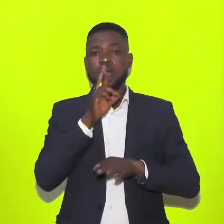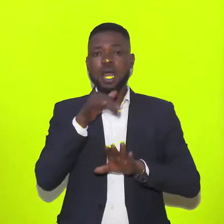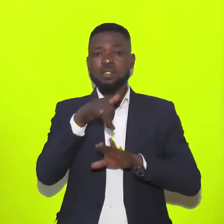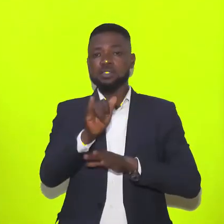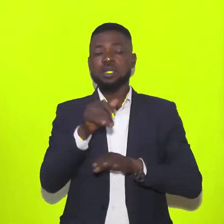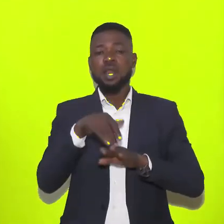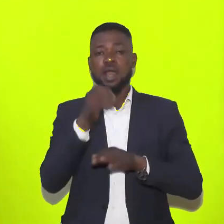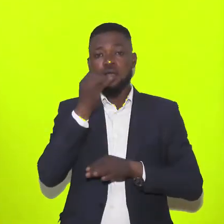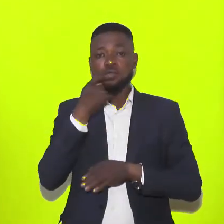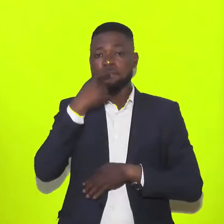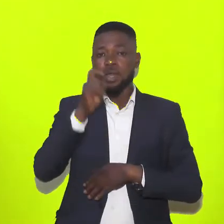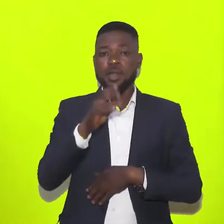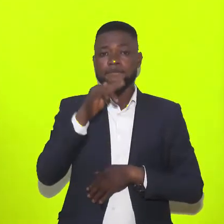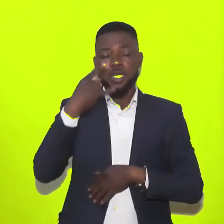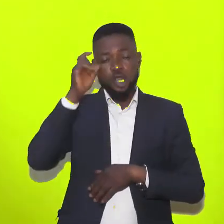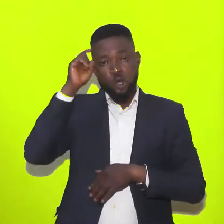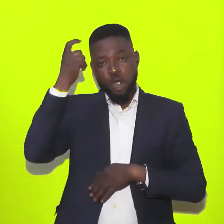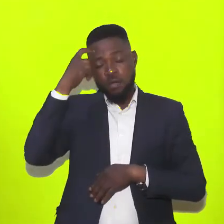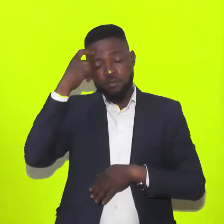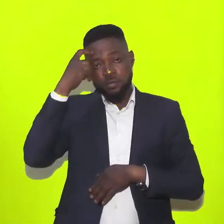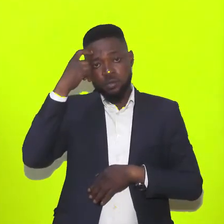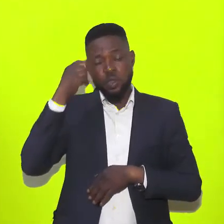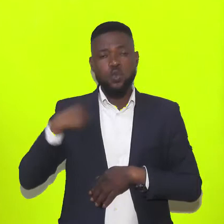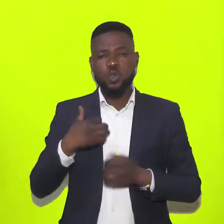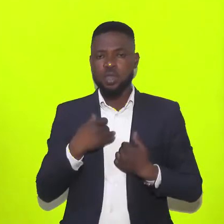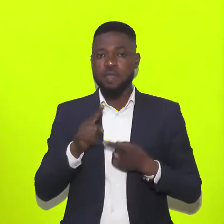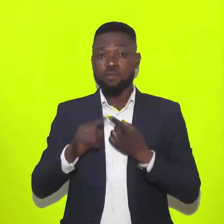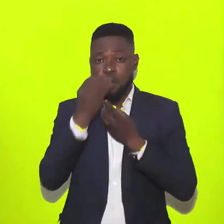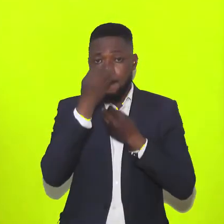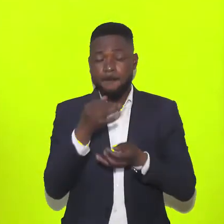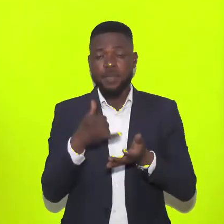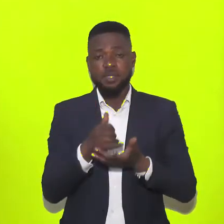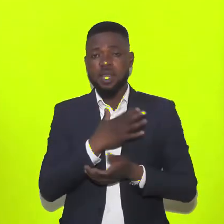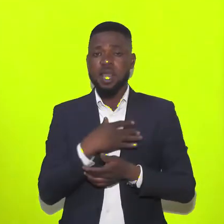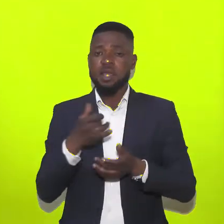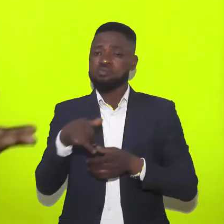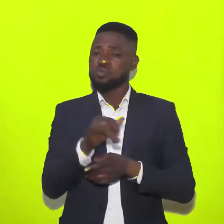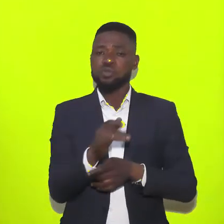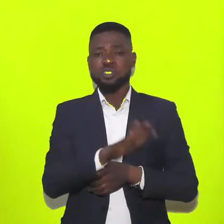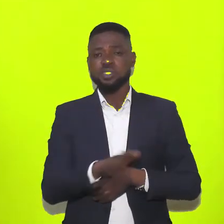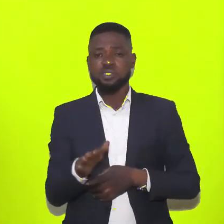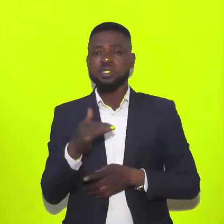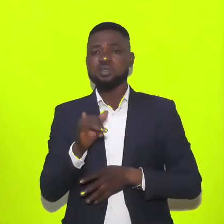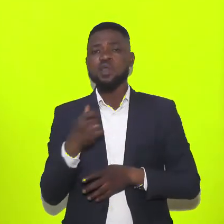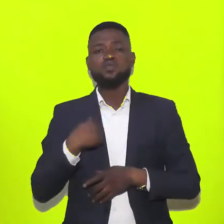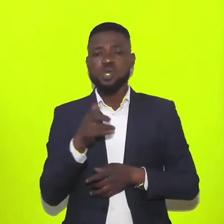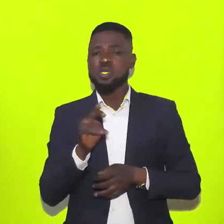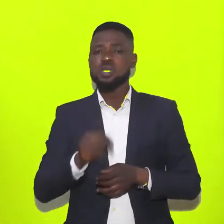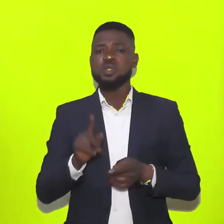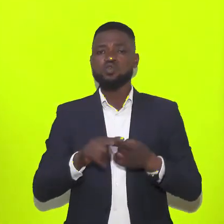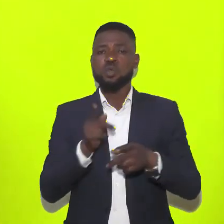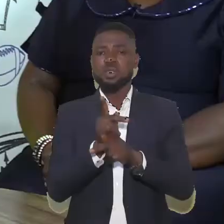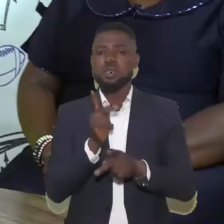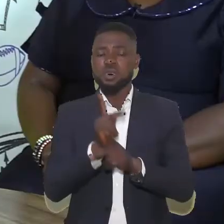as mandated by Mr. Governor, Mr. Babajide Olusola Sanwo-Olu. We have to abide by it, and you know, those children, we need to keep